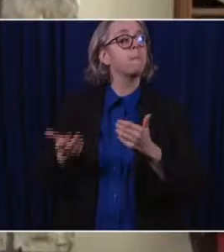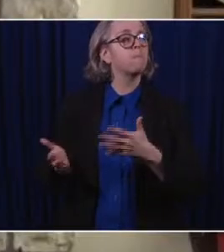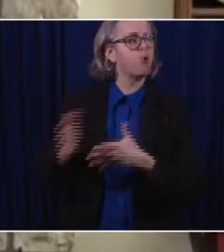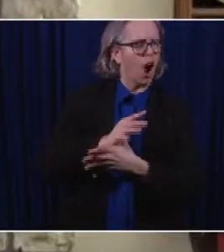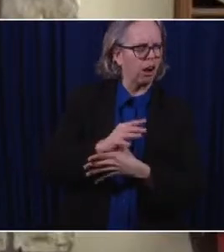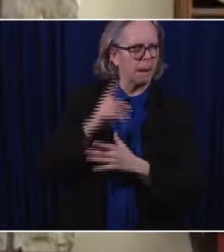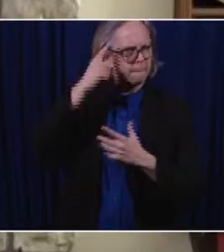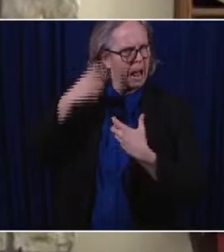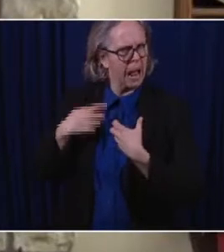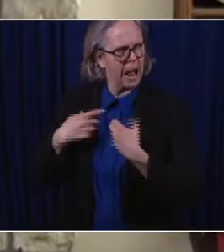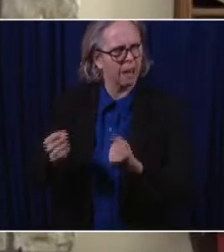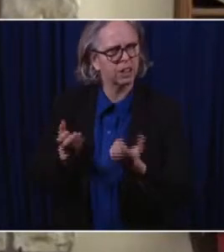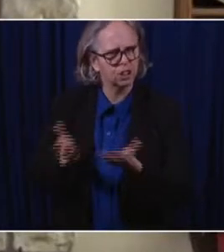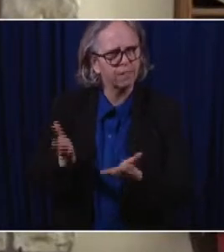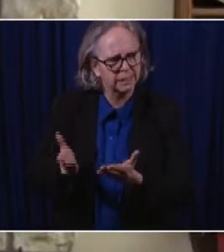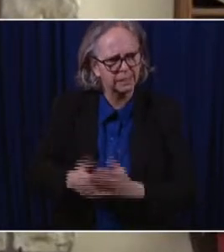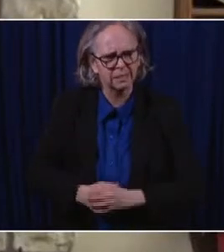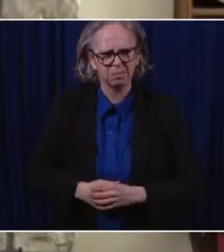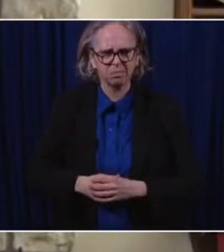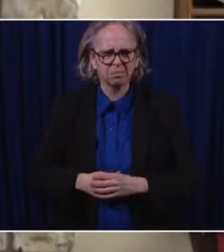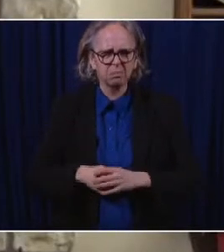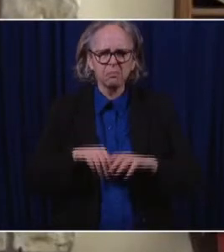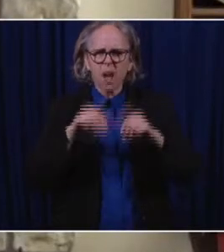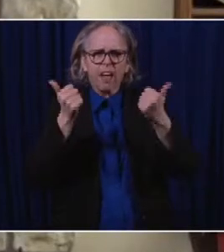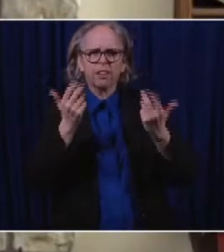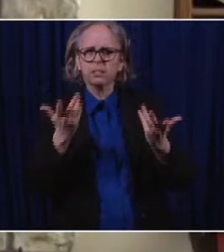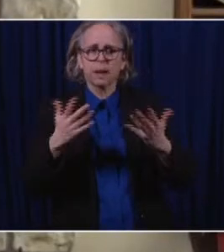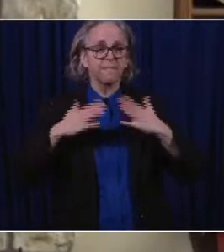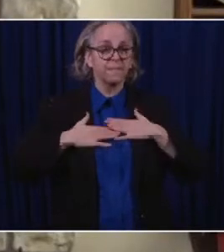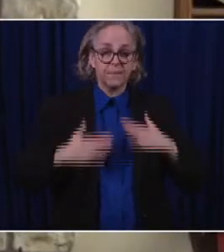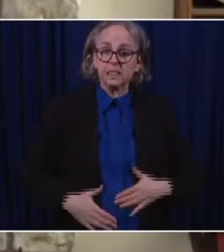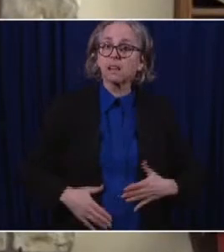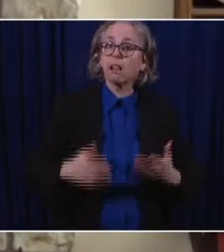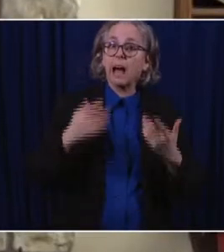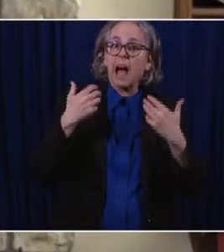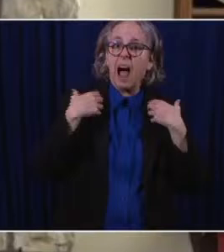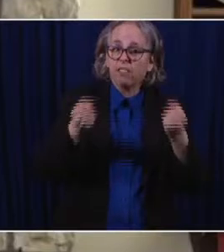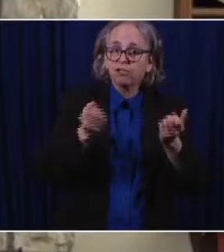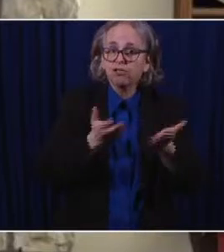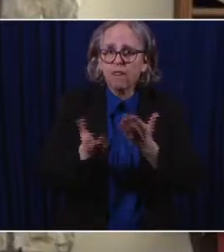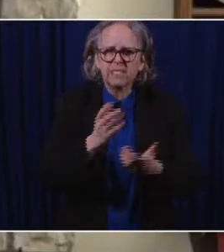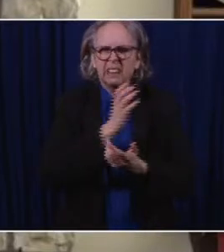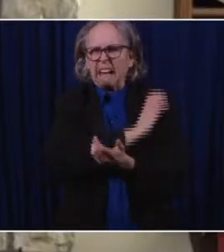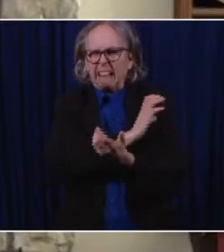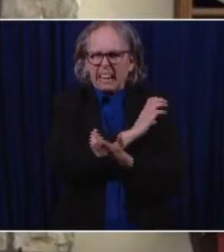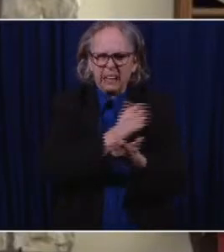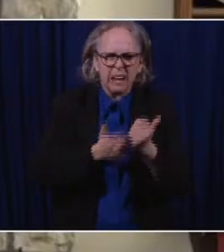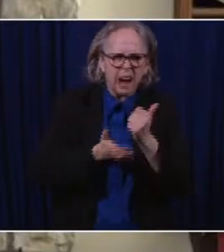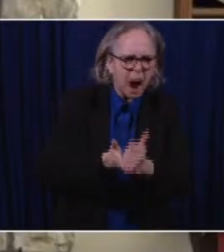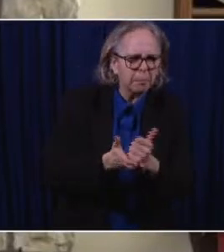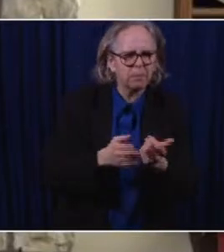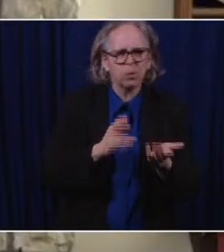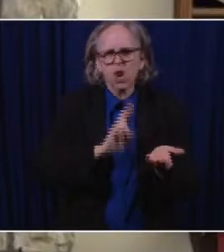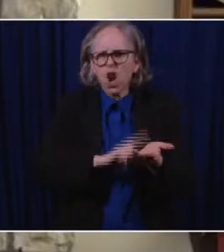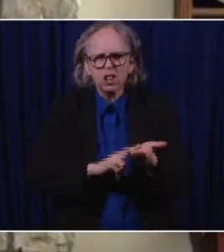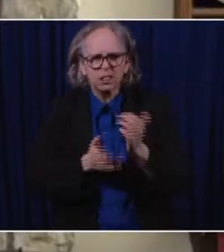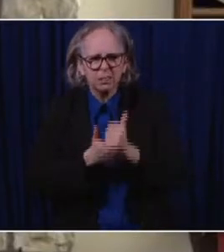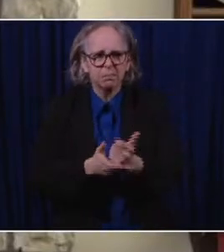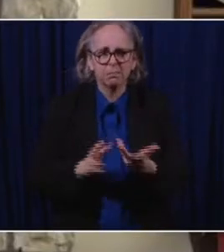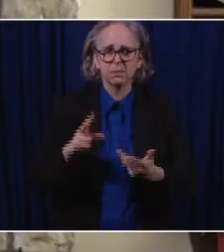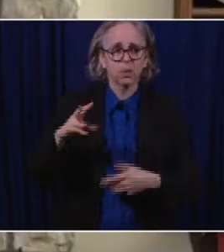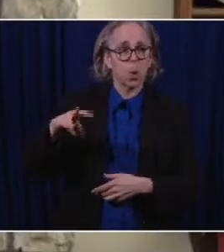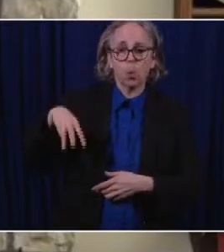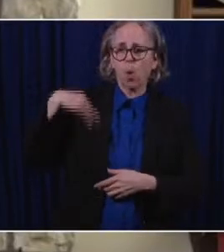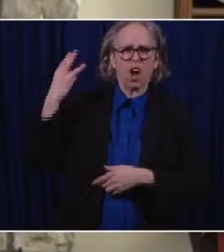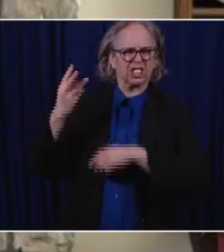physical health services. For example, Fort Fry local schools in Washington County, they use their